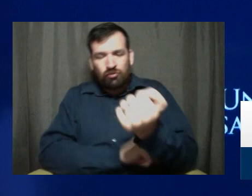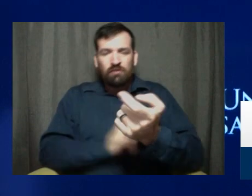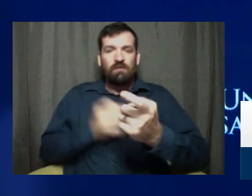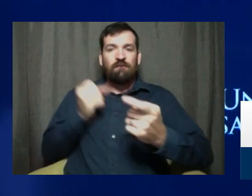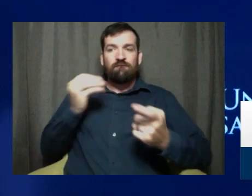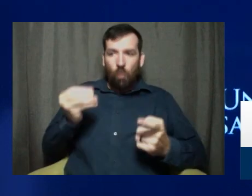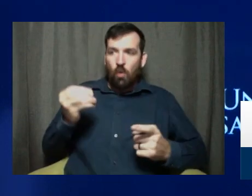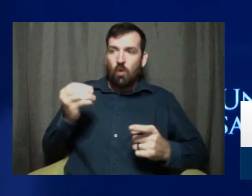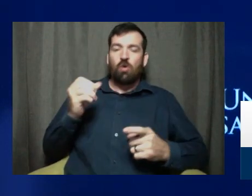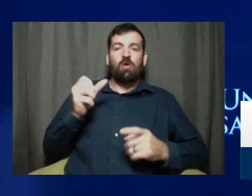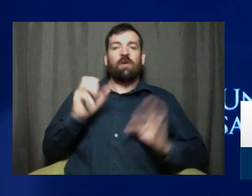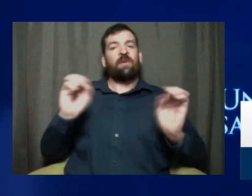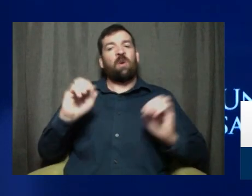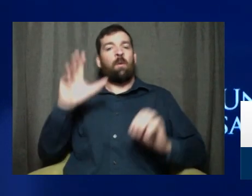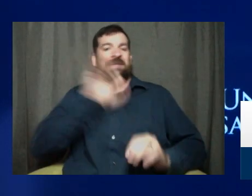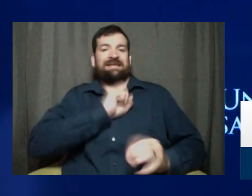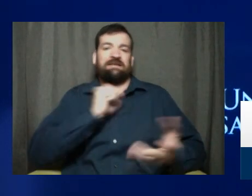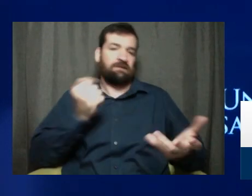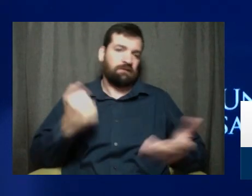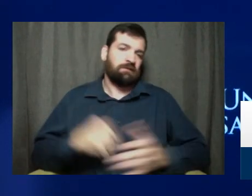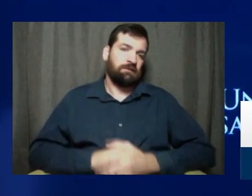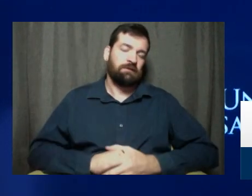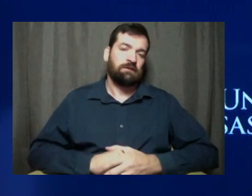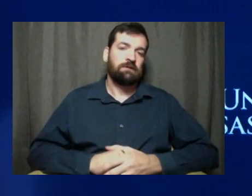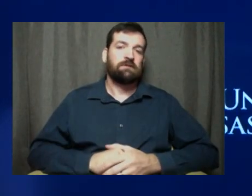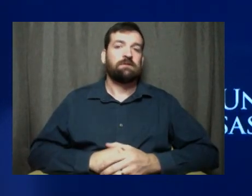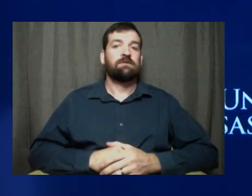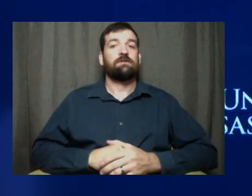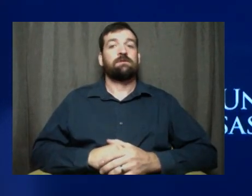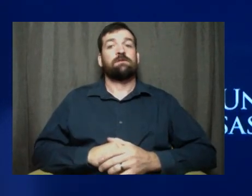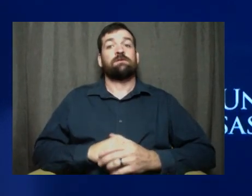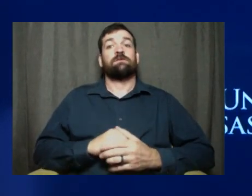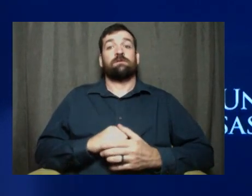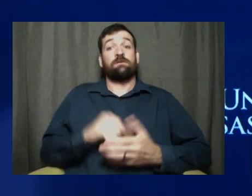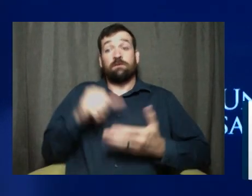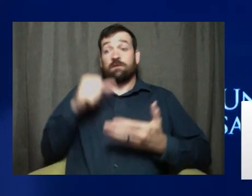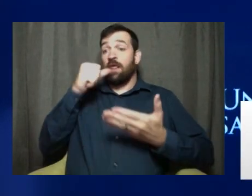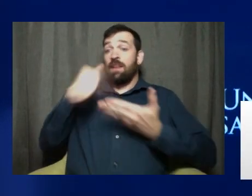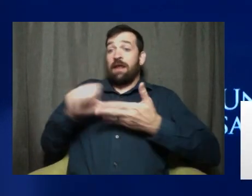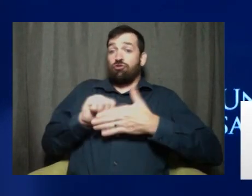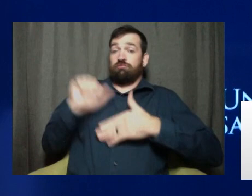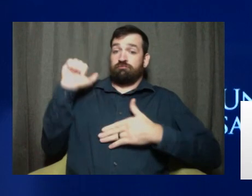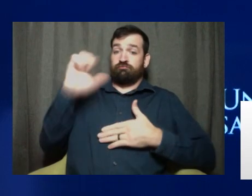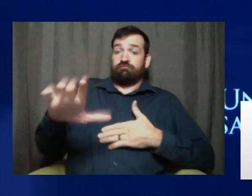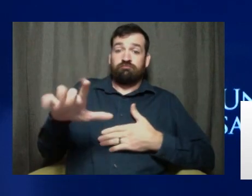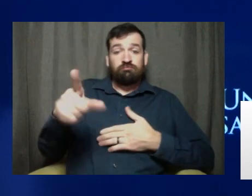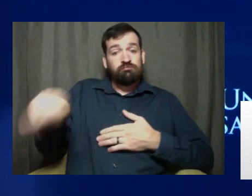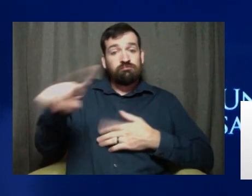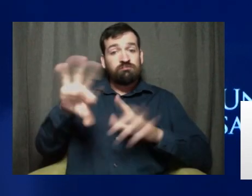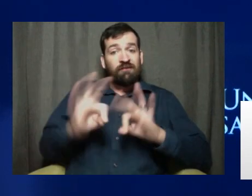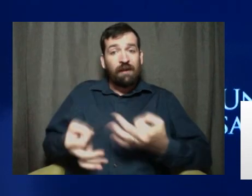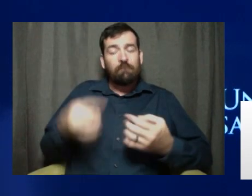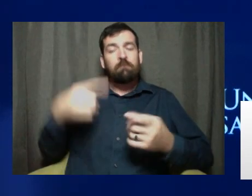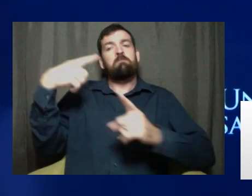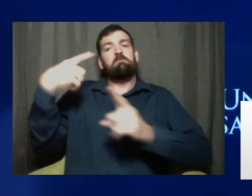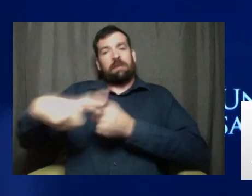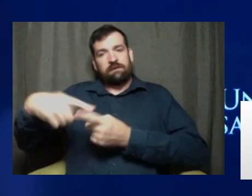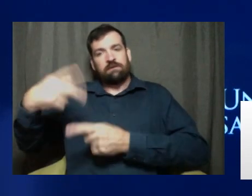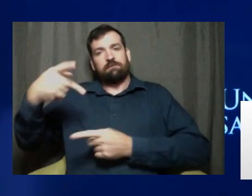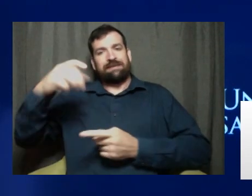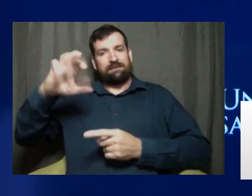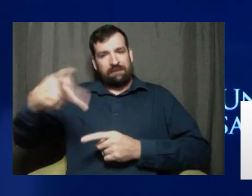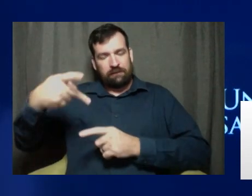through the cracks. And those go with letters to those kids, families, as well as the pediatricians'